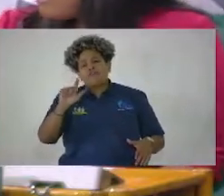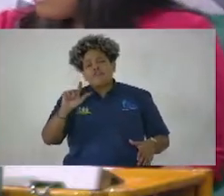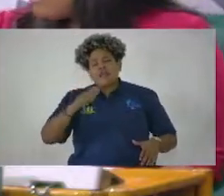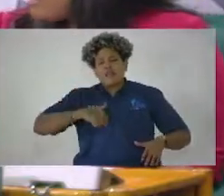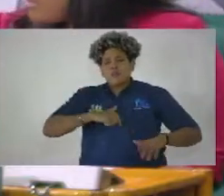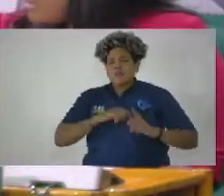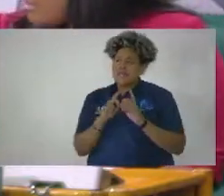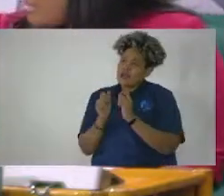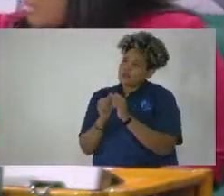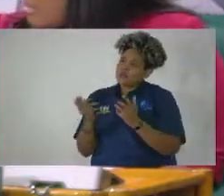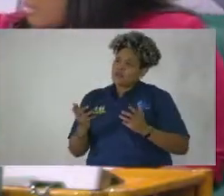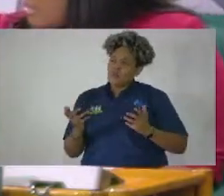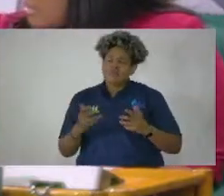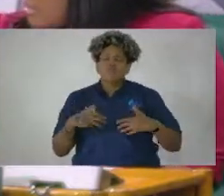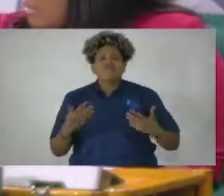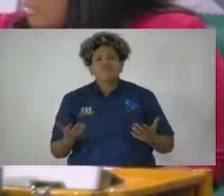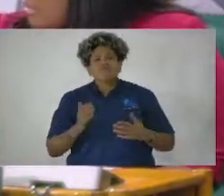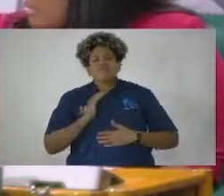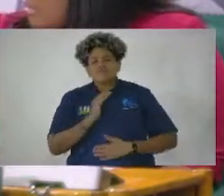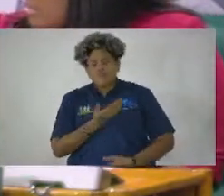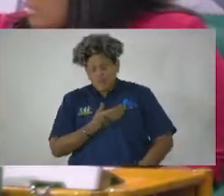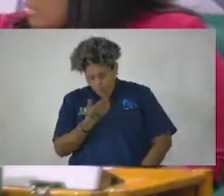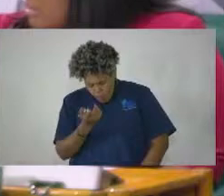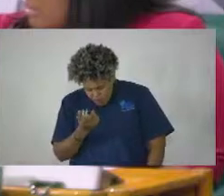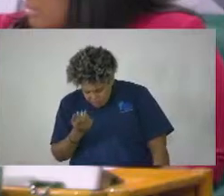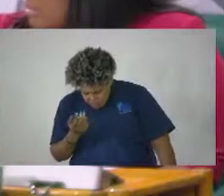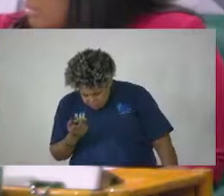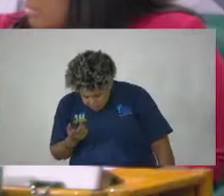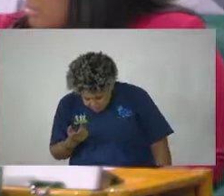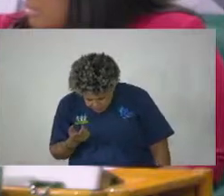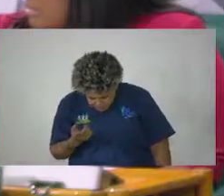dealt with our